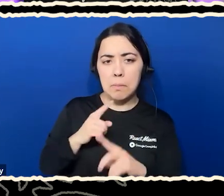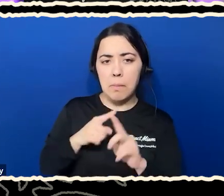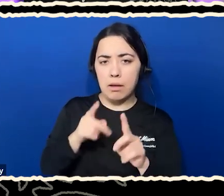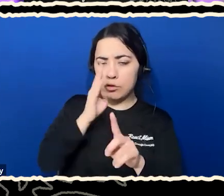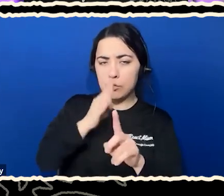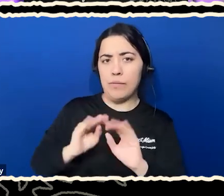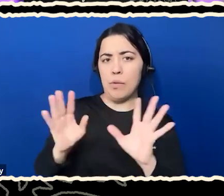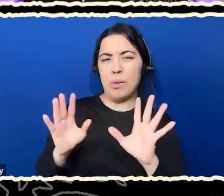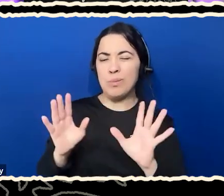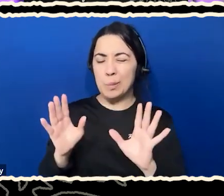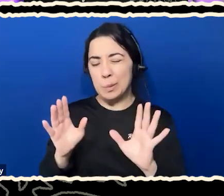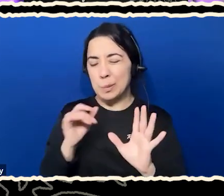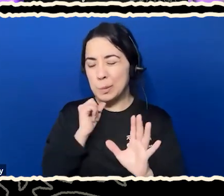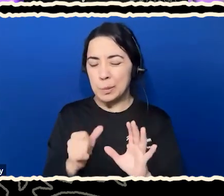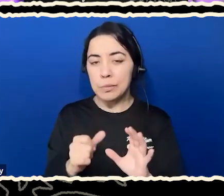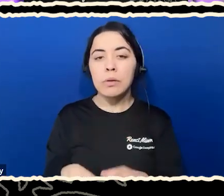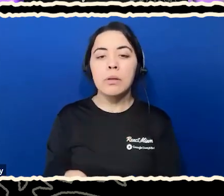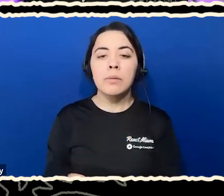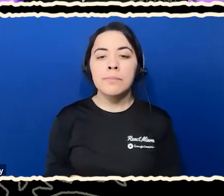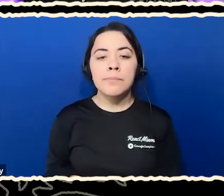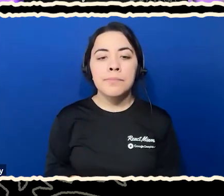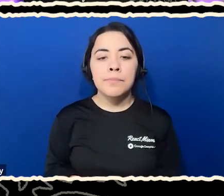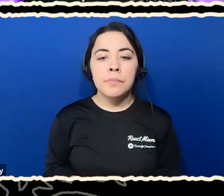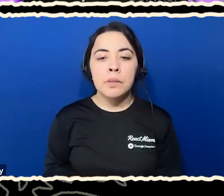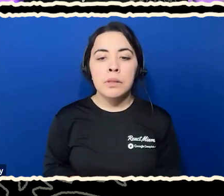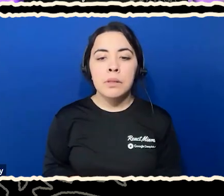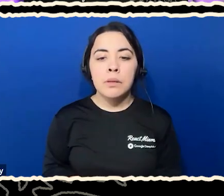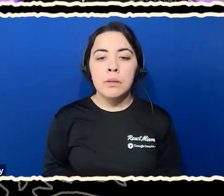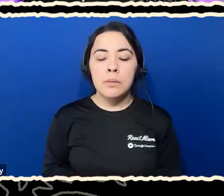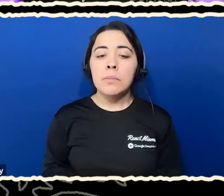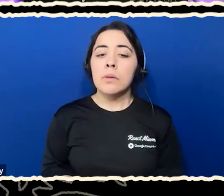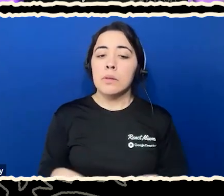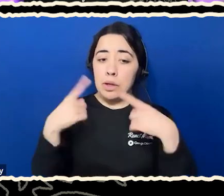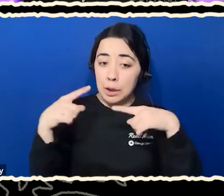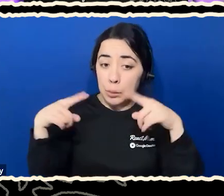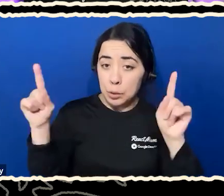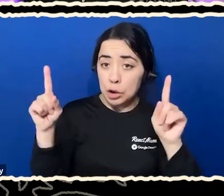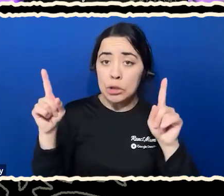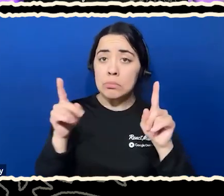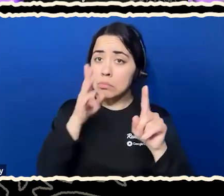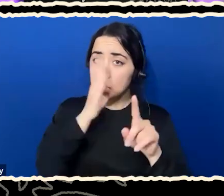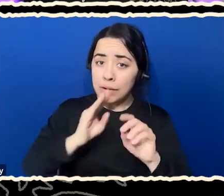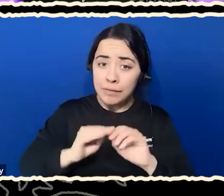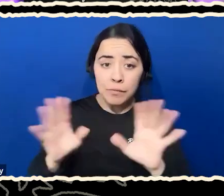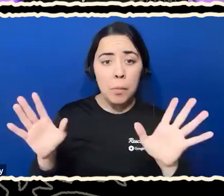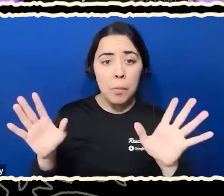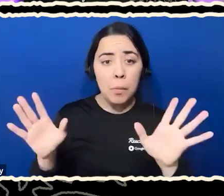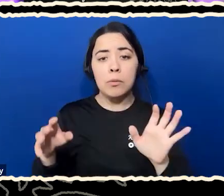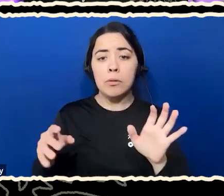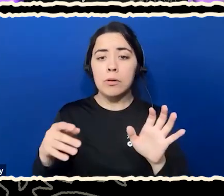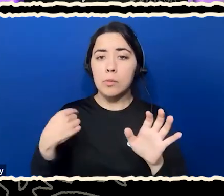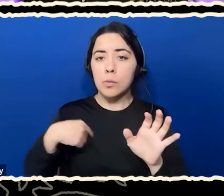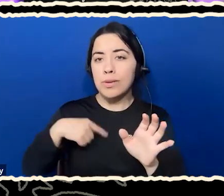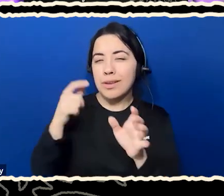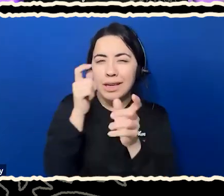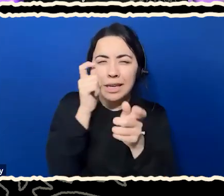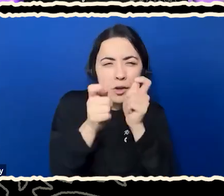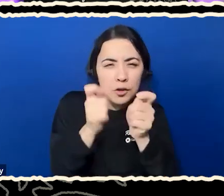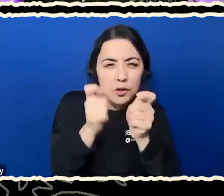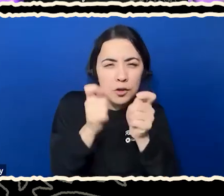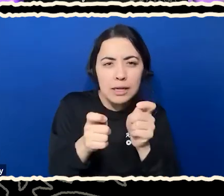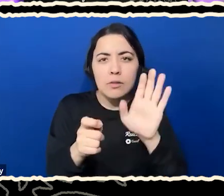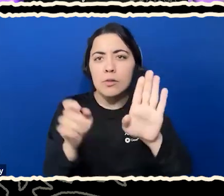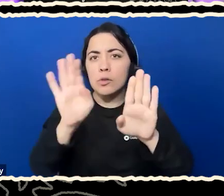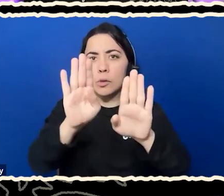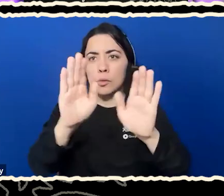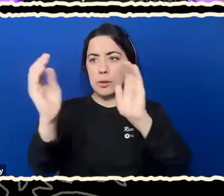this. And this is the fun part, again, about building a framework, because I get to modify the syntax to what I want it to look like. And that was pretty much my